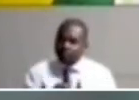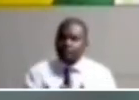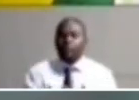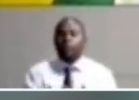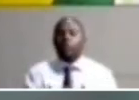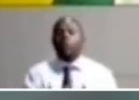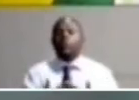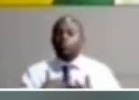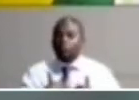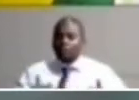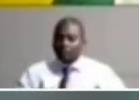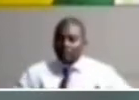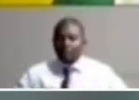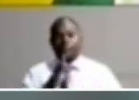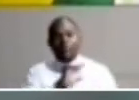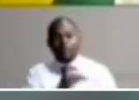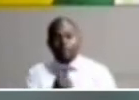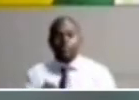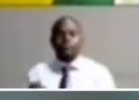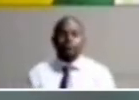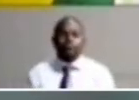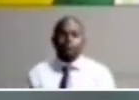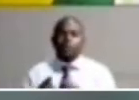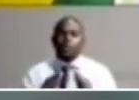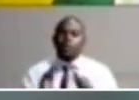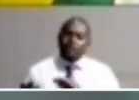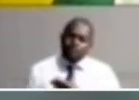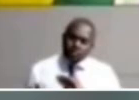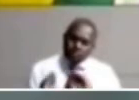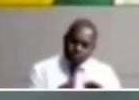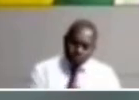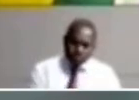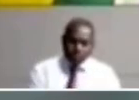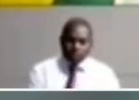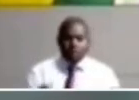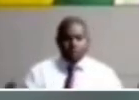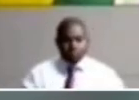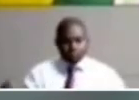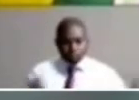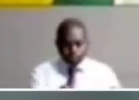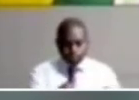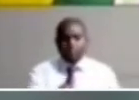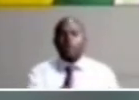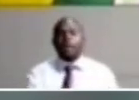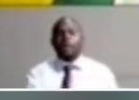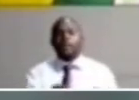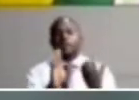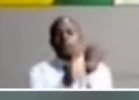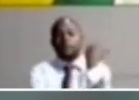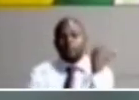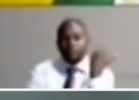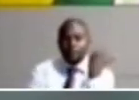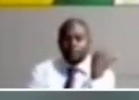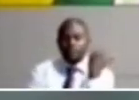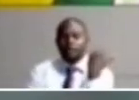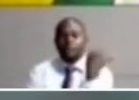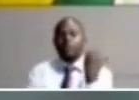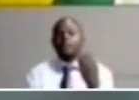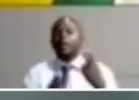wildlife authority will be pooled and deployed at the district health office, at the district health